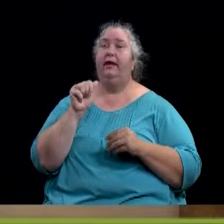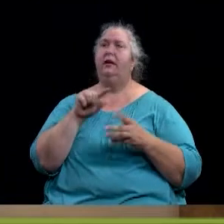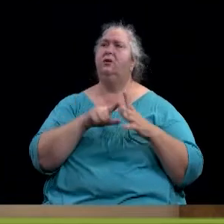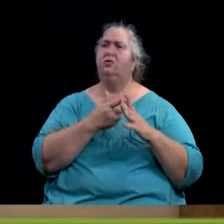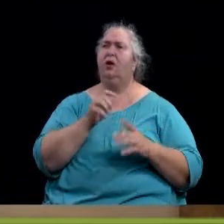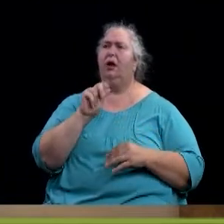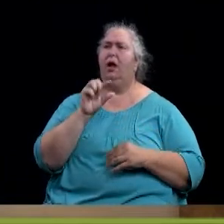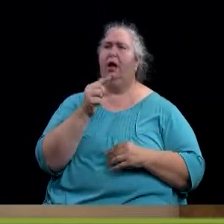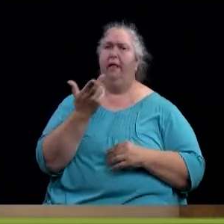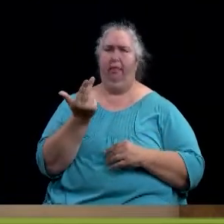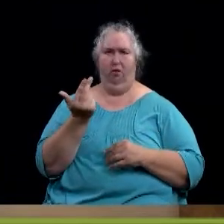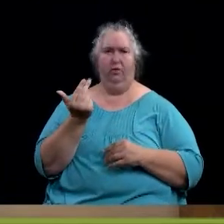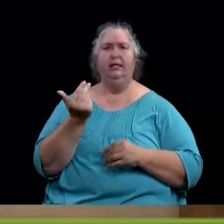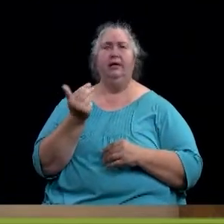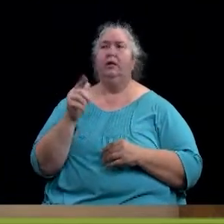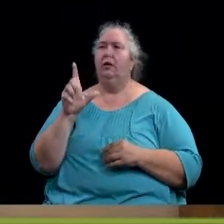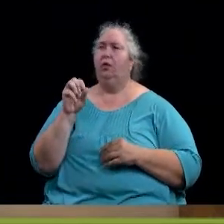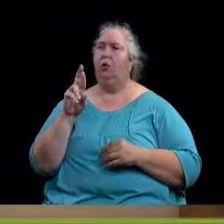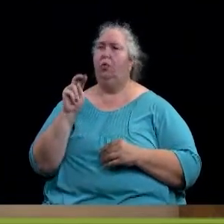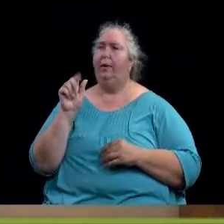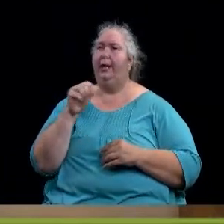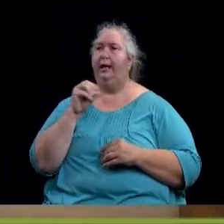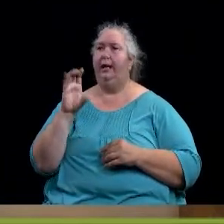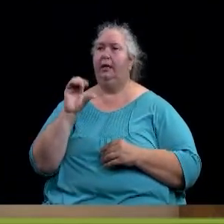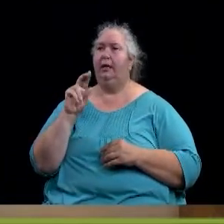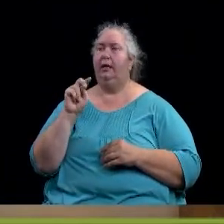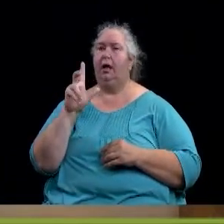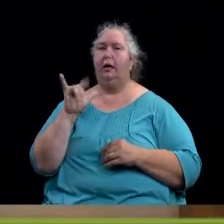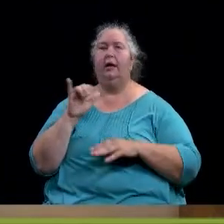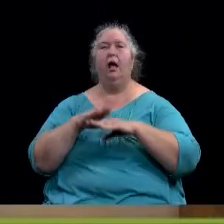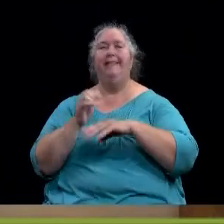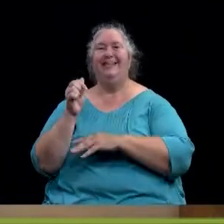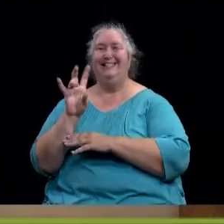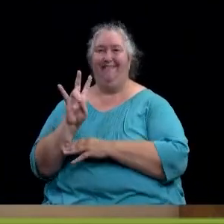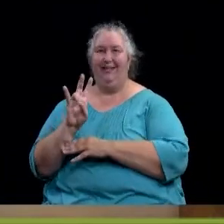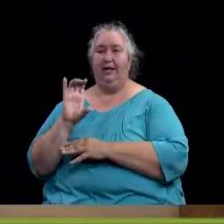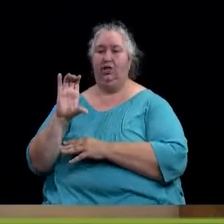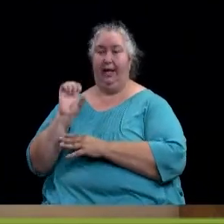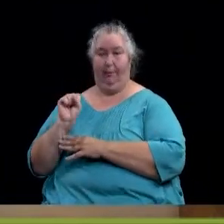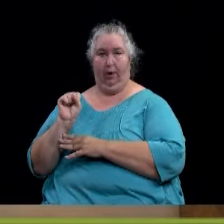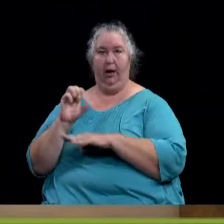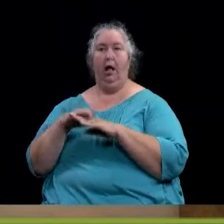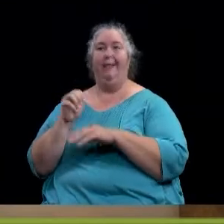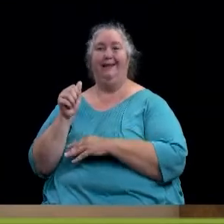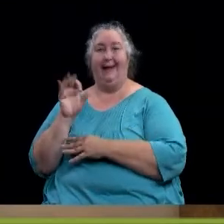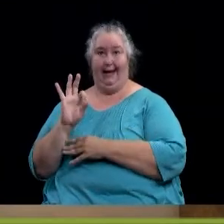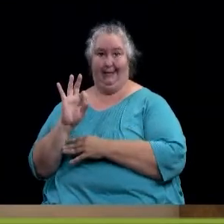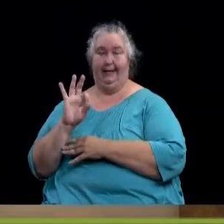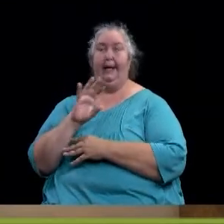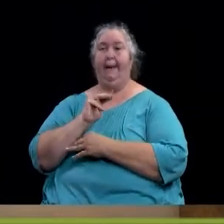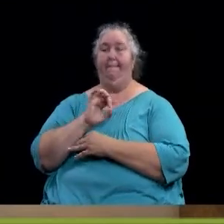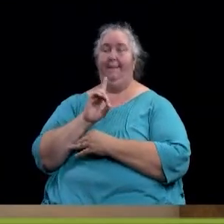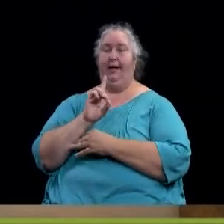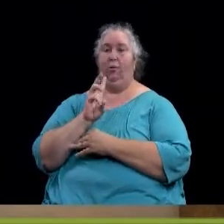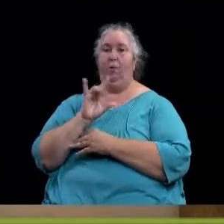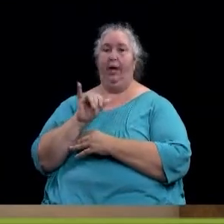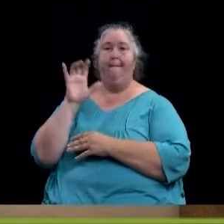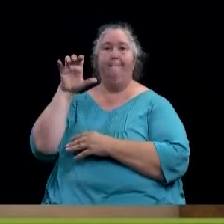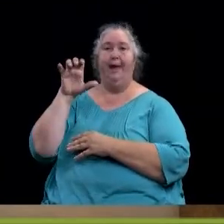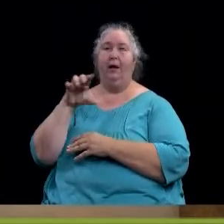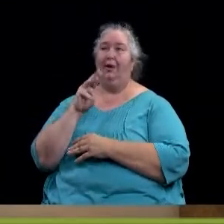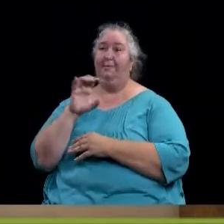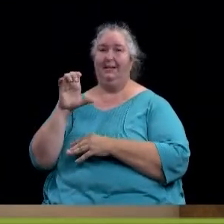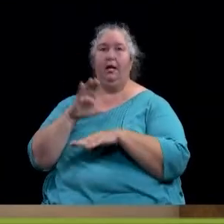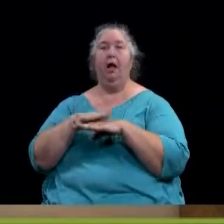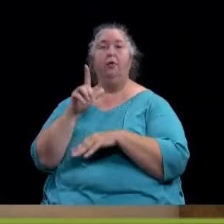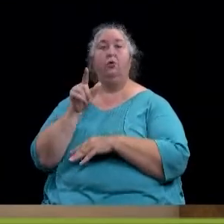the 17th, China Spring on the 19th, Midway, Baylor, and MCC on the 24th, and Robinson and Waco will both start